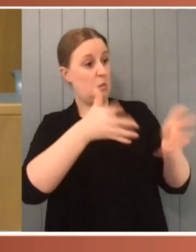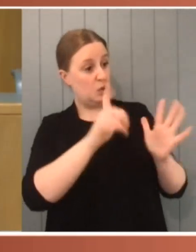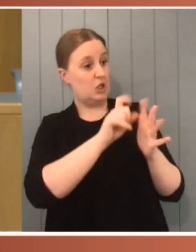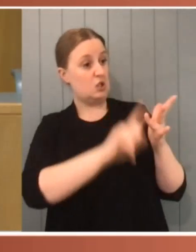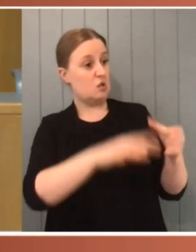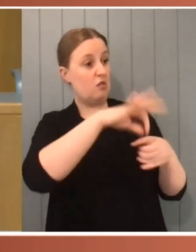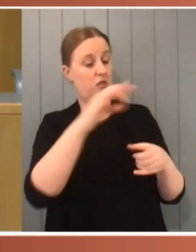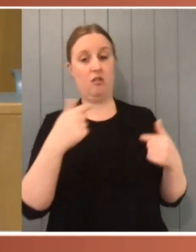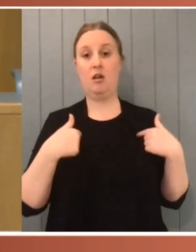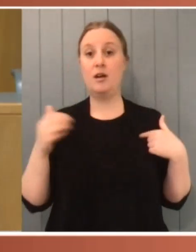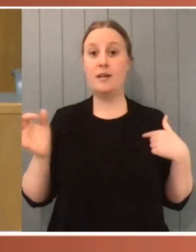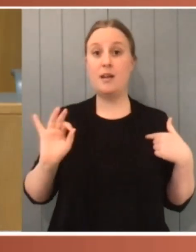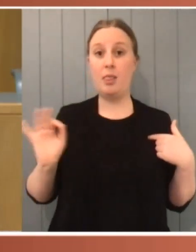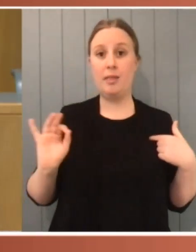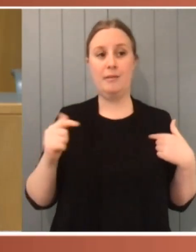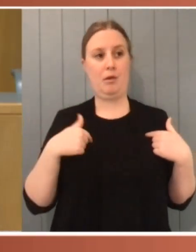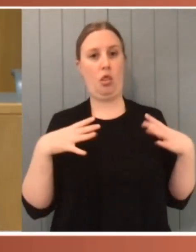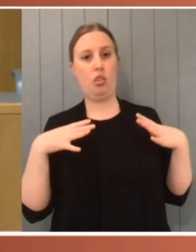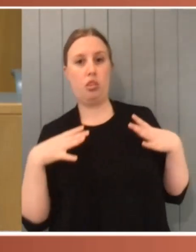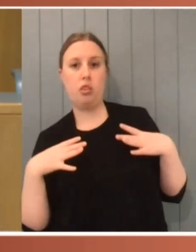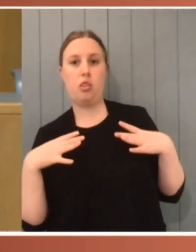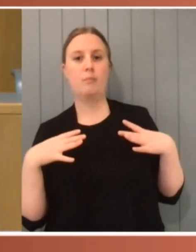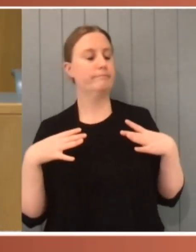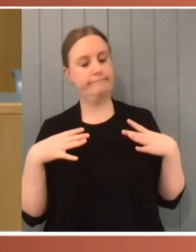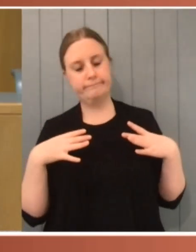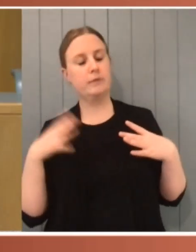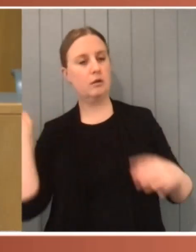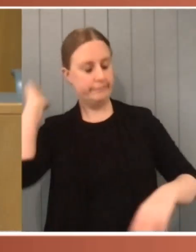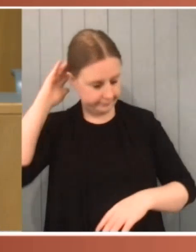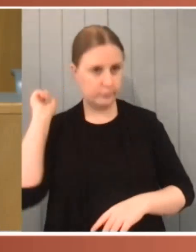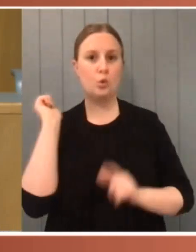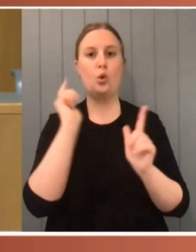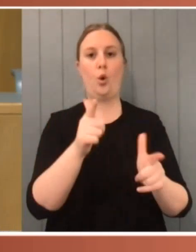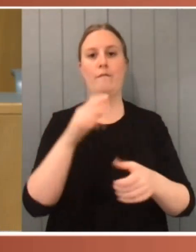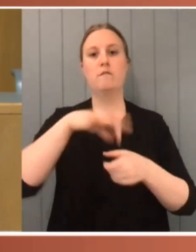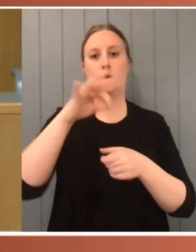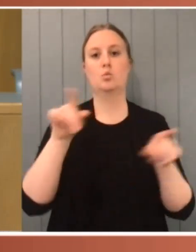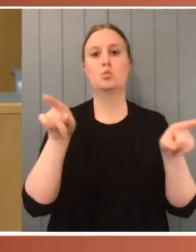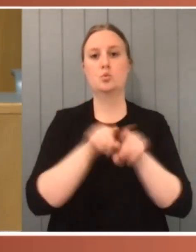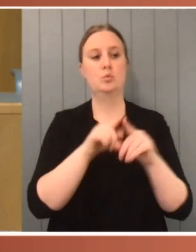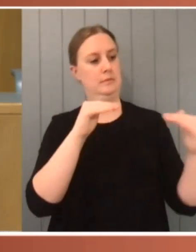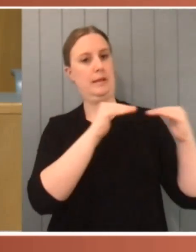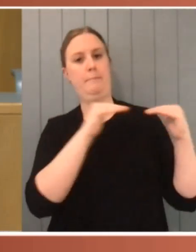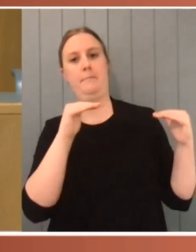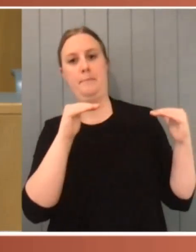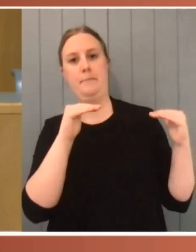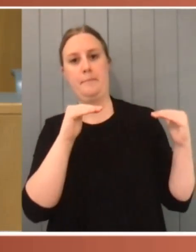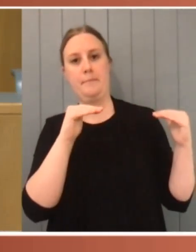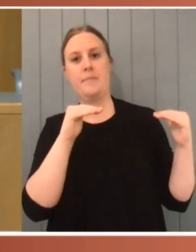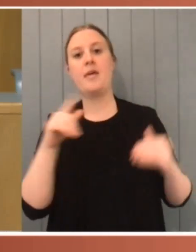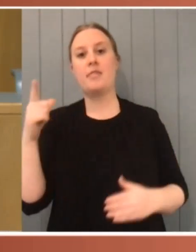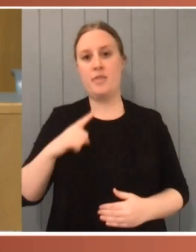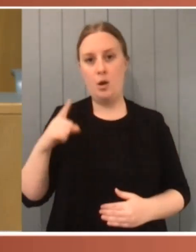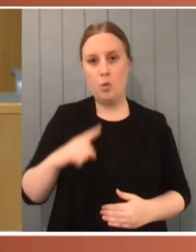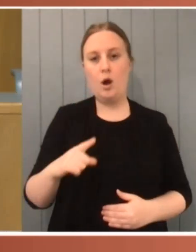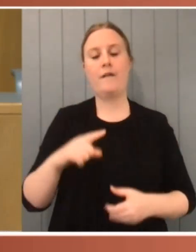their work, on their effort. And therefore, voting should be compulsory precisely because we should prevent this sort of free